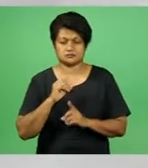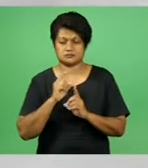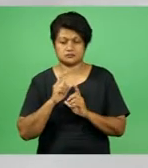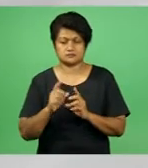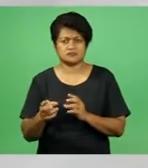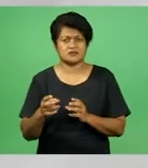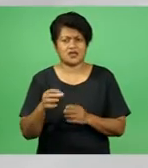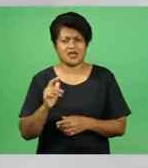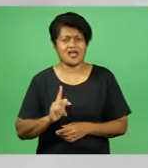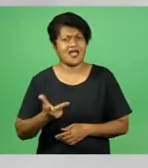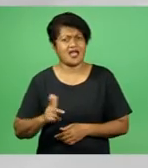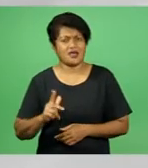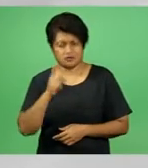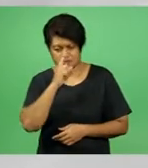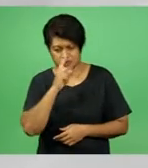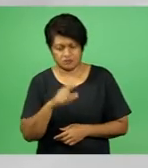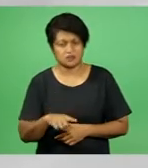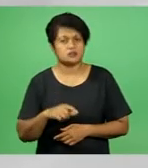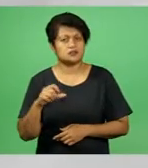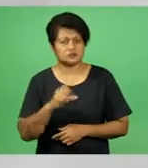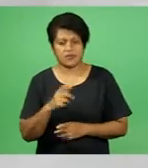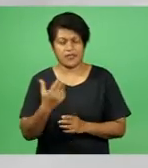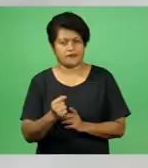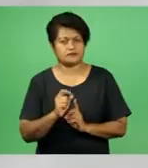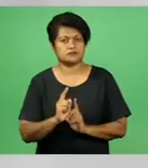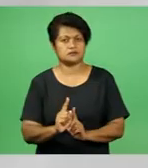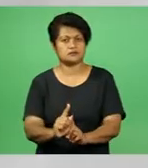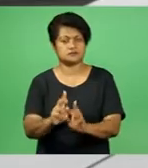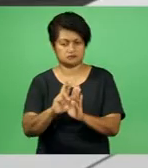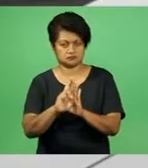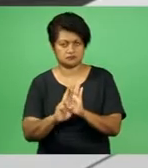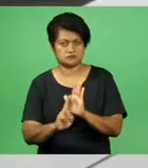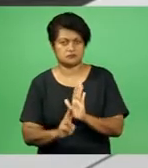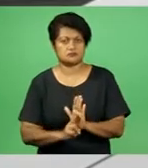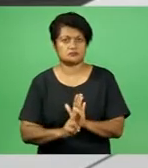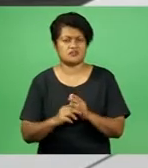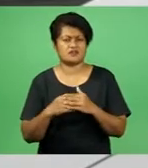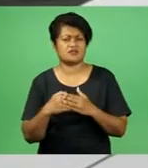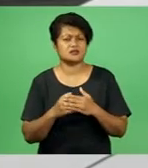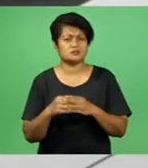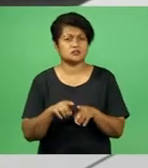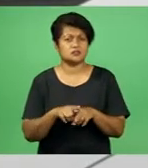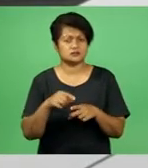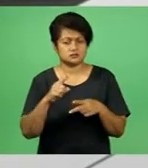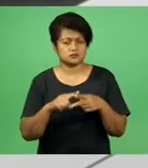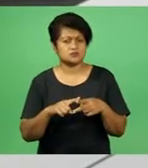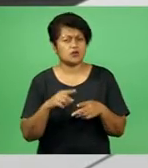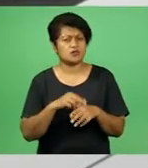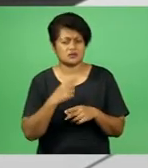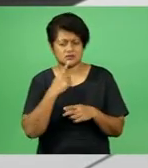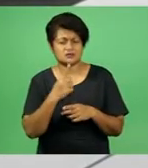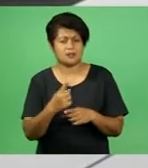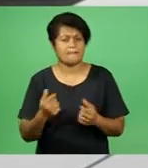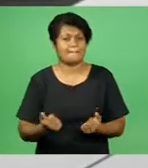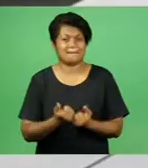follows reports of the recruitment and appointment of Dr. Chan to the position of Director for Flexible Learning. Dr. Paunga says there has been a lot of